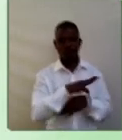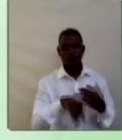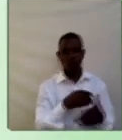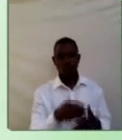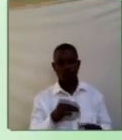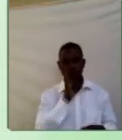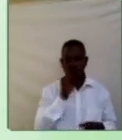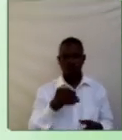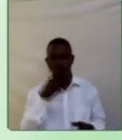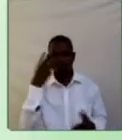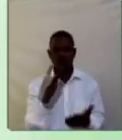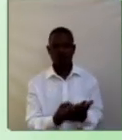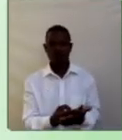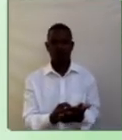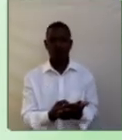all is well.